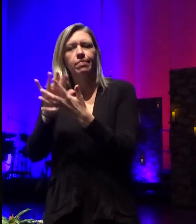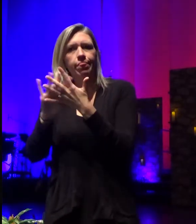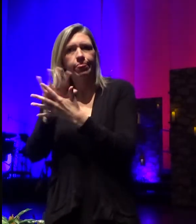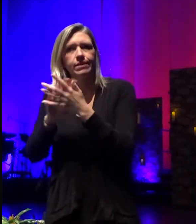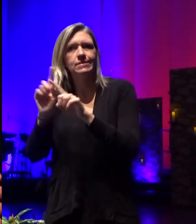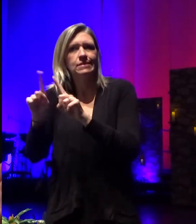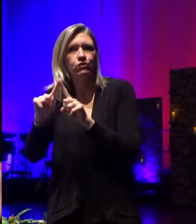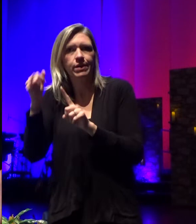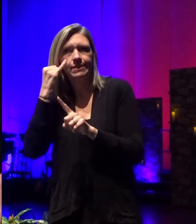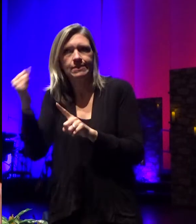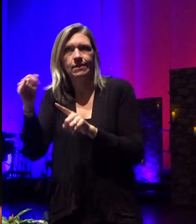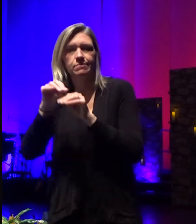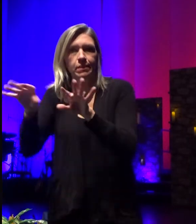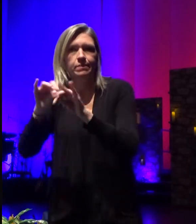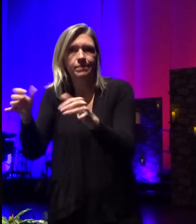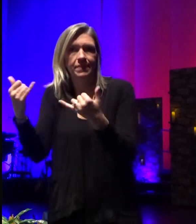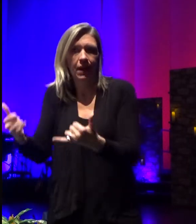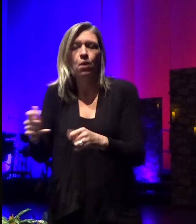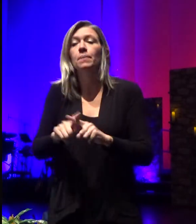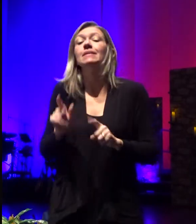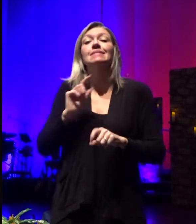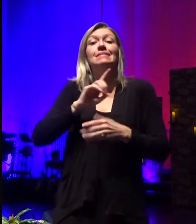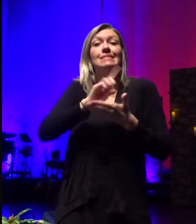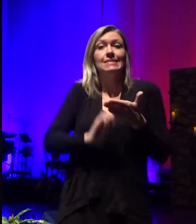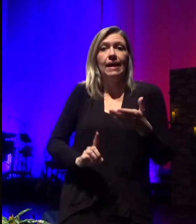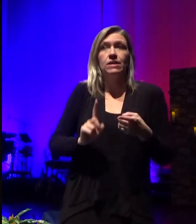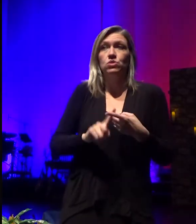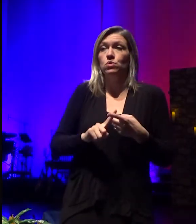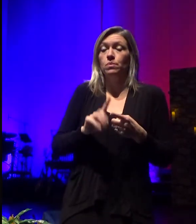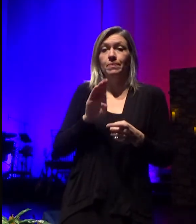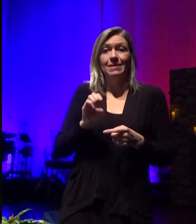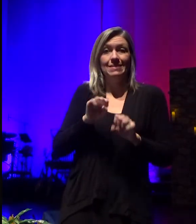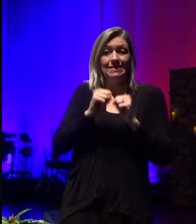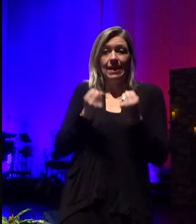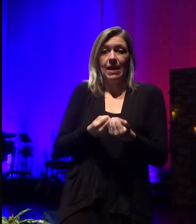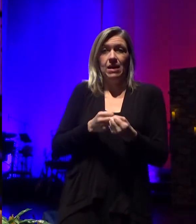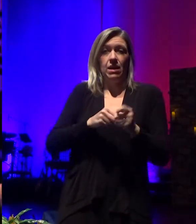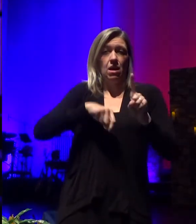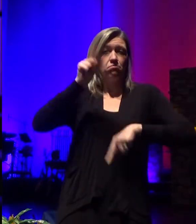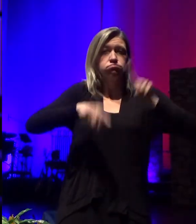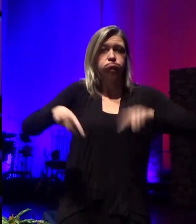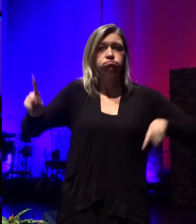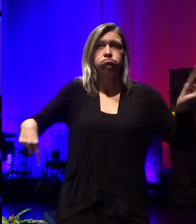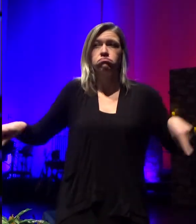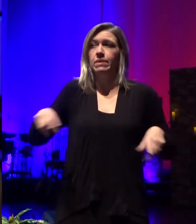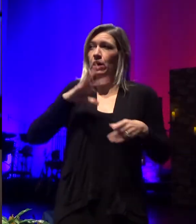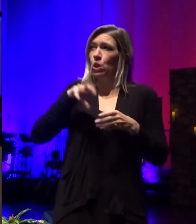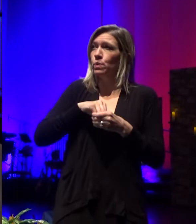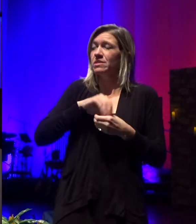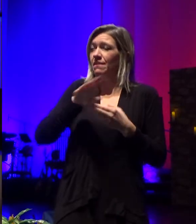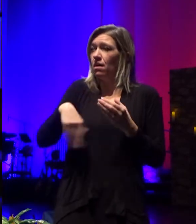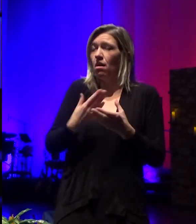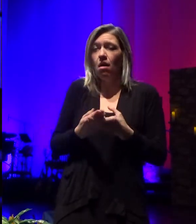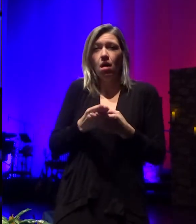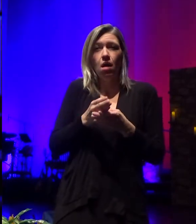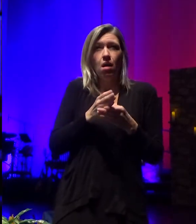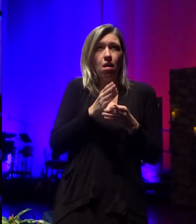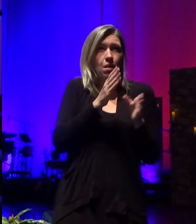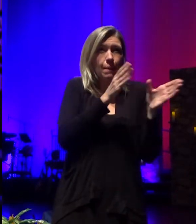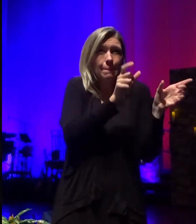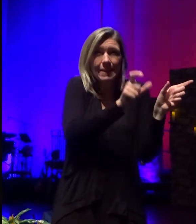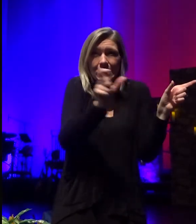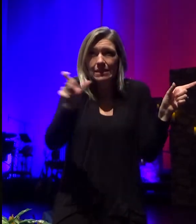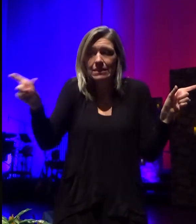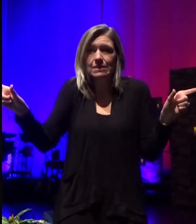to be a religiously pluralistic society, a society that could be inclusive of all beings, with liberty and justice for